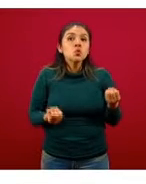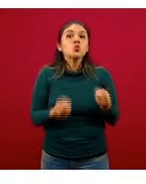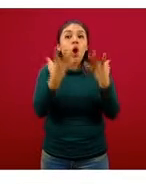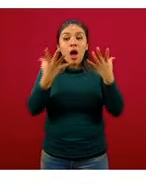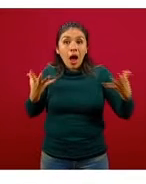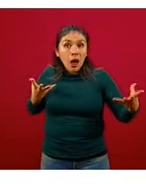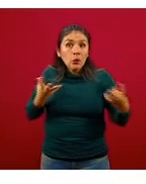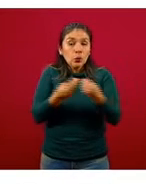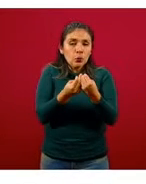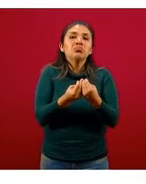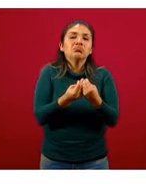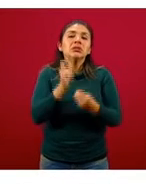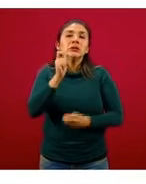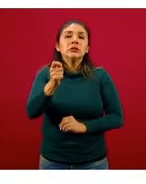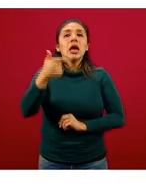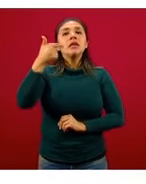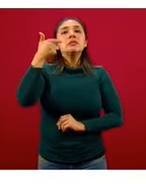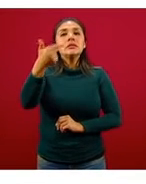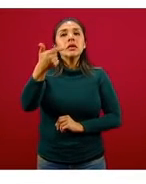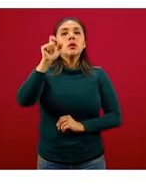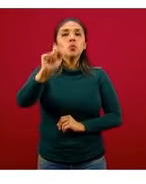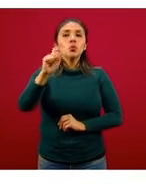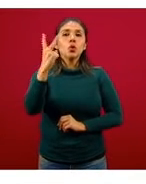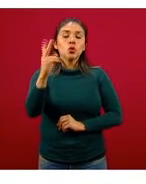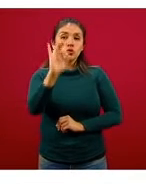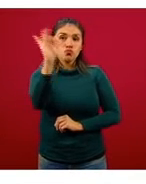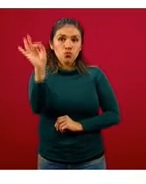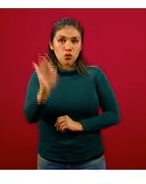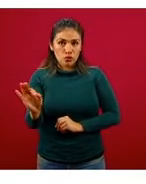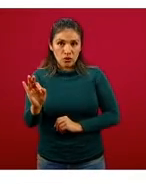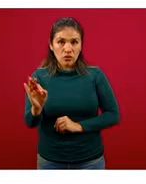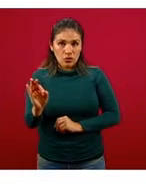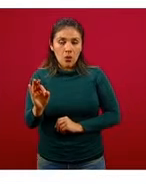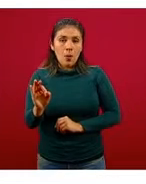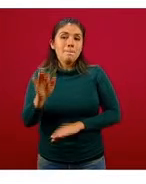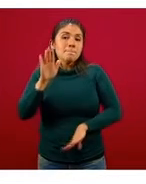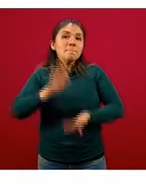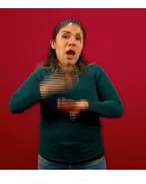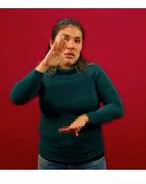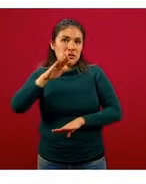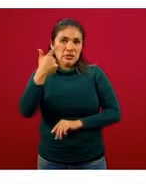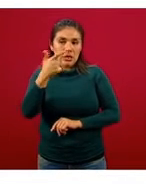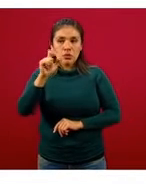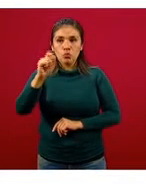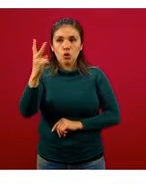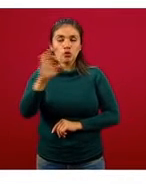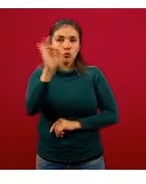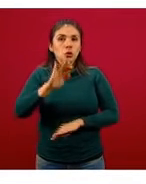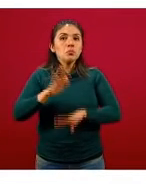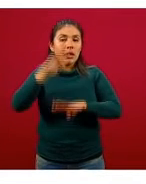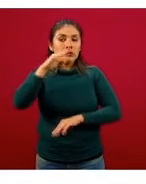1,982 new cases in the past 24 hours, which accounts for